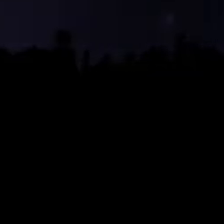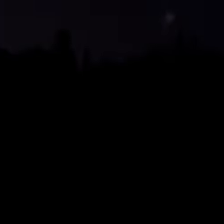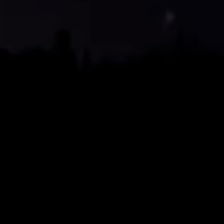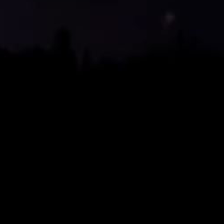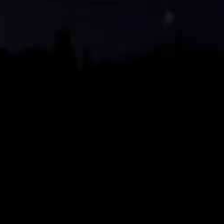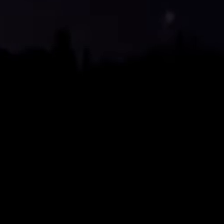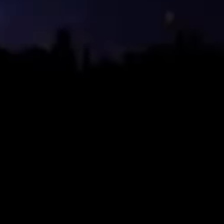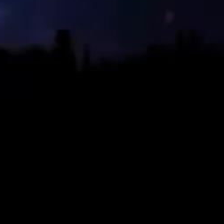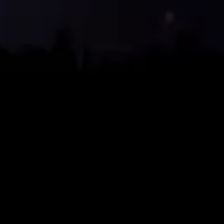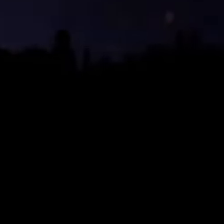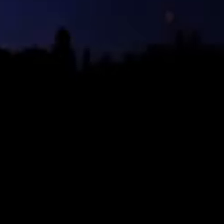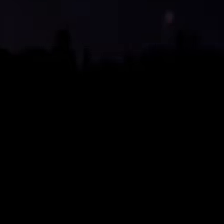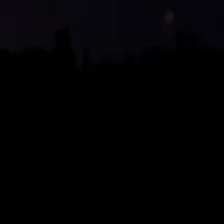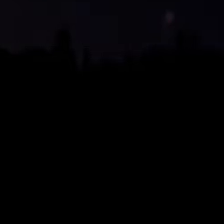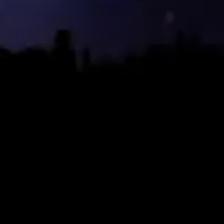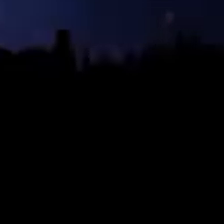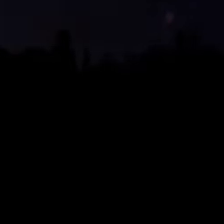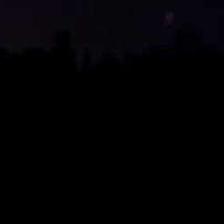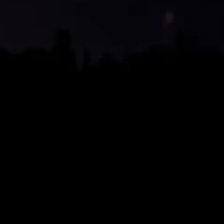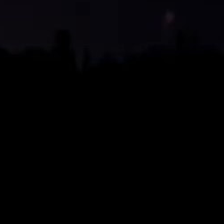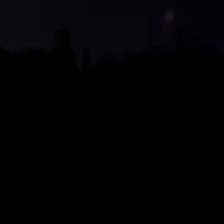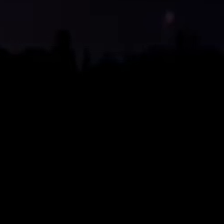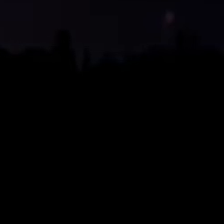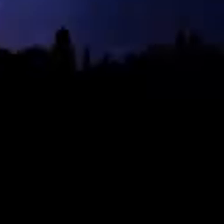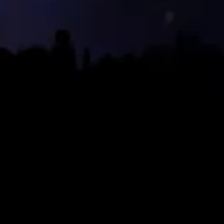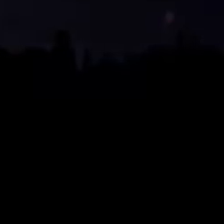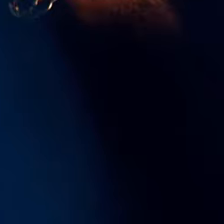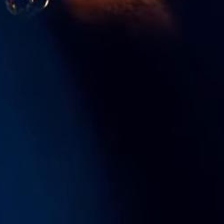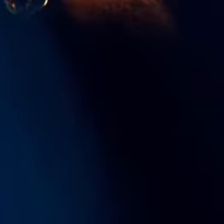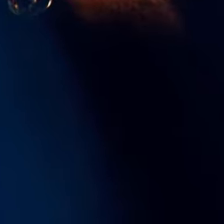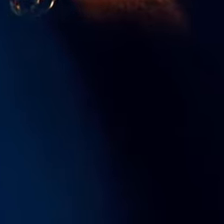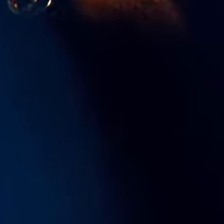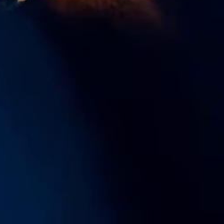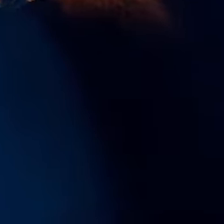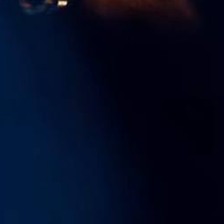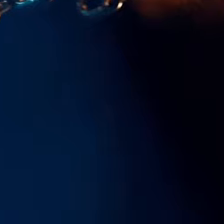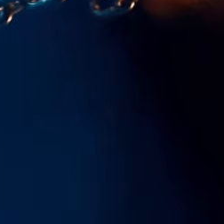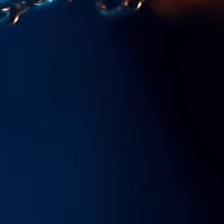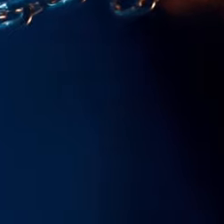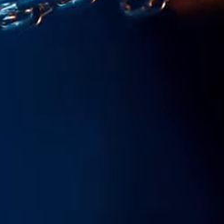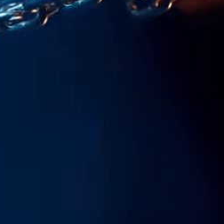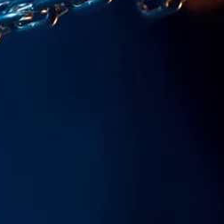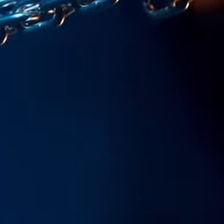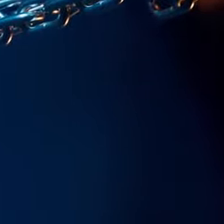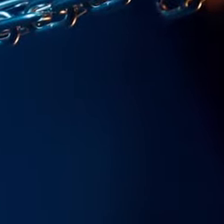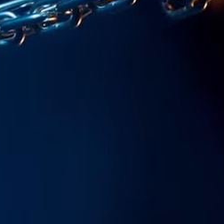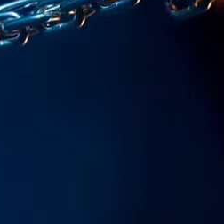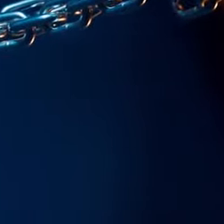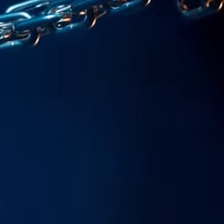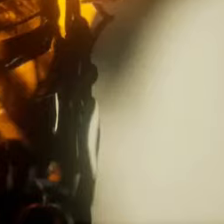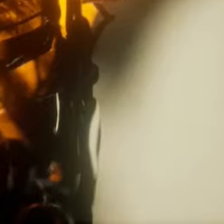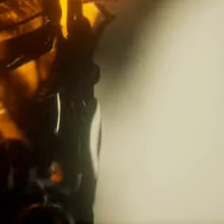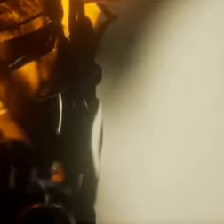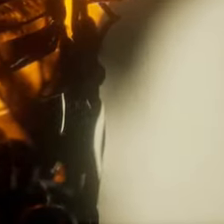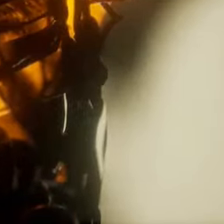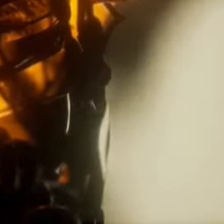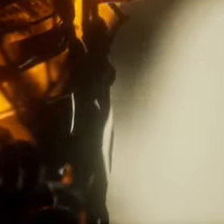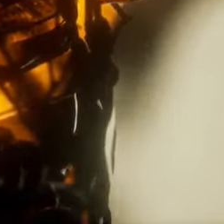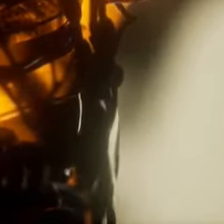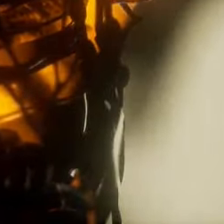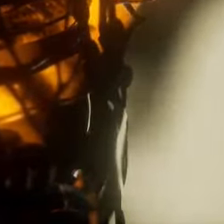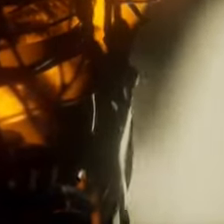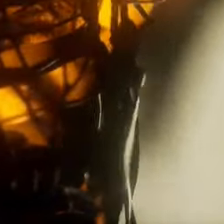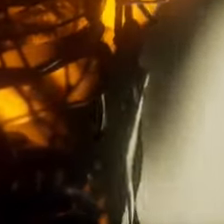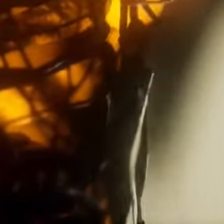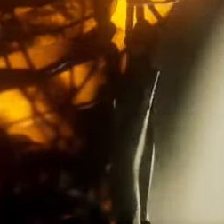A night where the storms of life dissipate. A night where the captivity of the evil ones are turned away. A night where dry